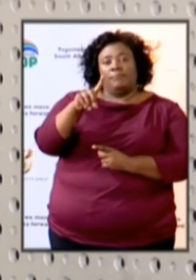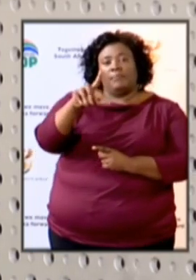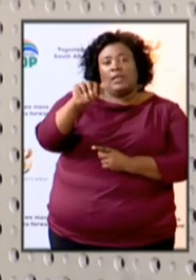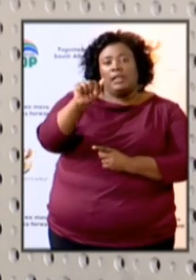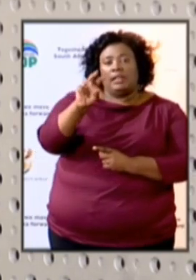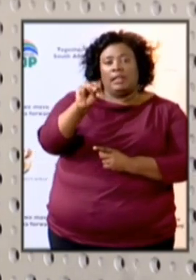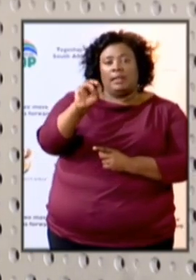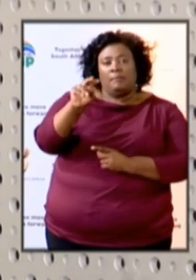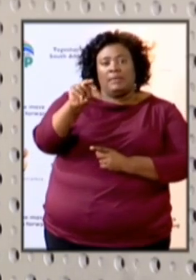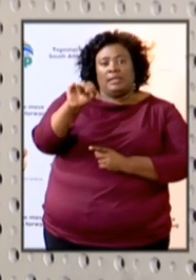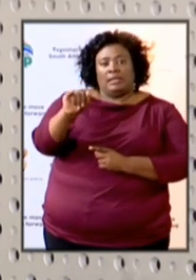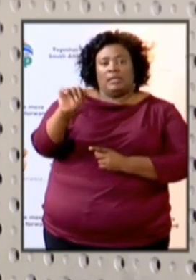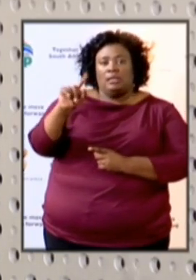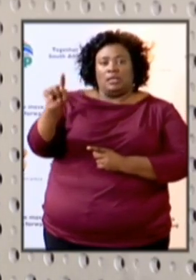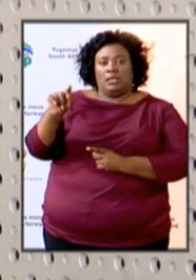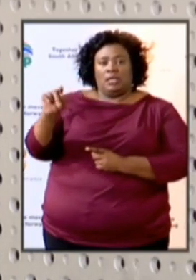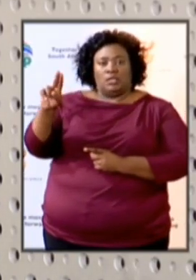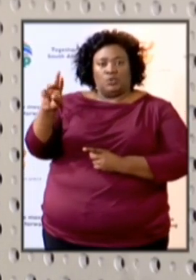Dlamini-Zuma.